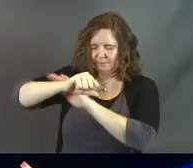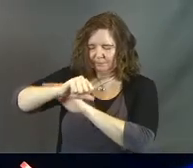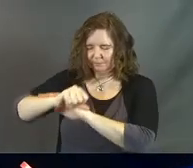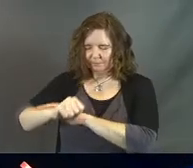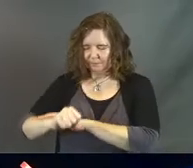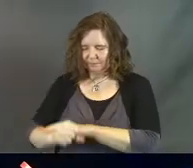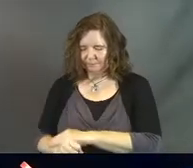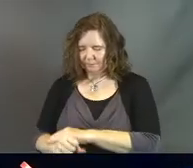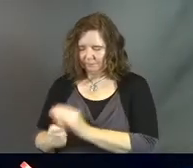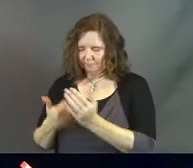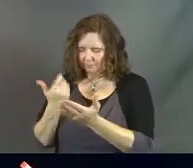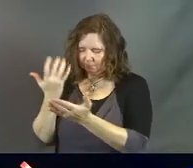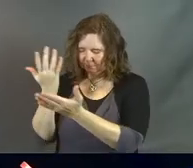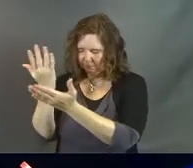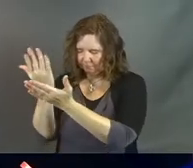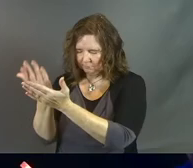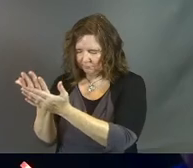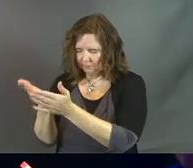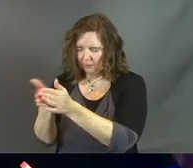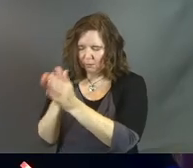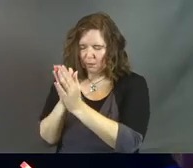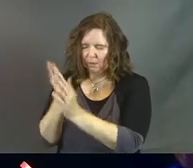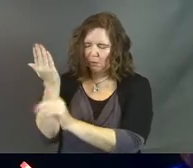cross, and we just ask that